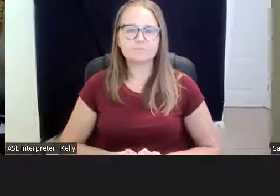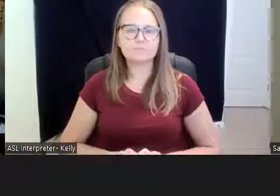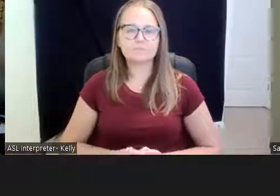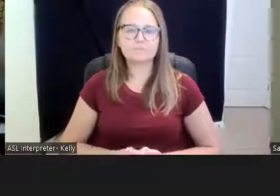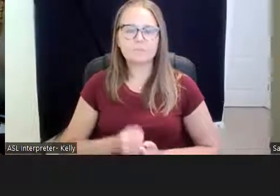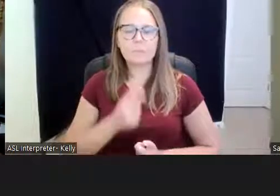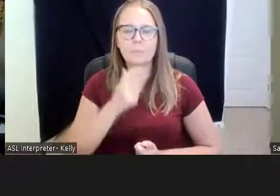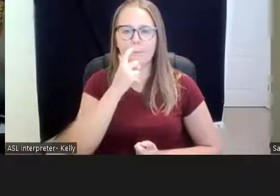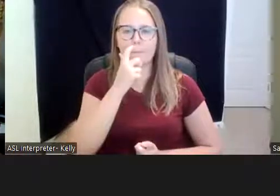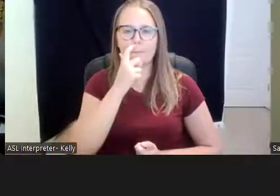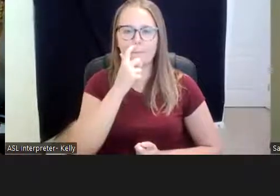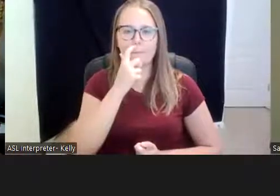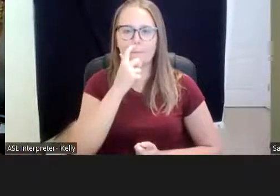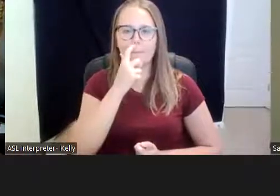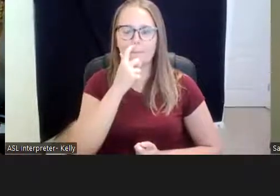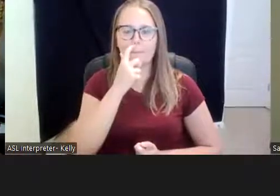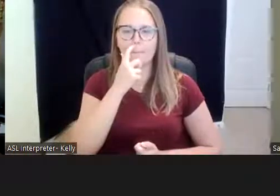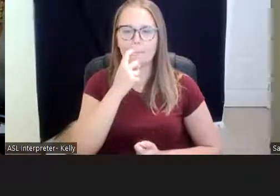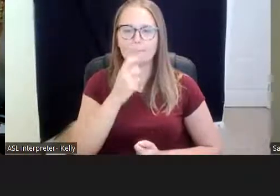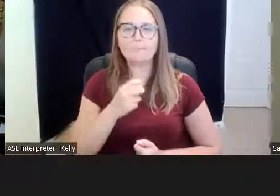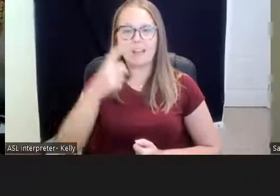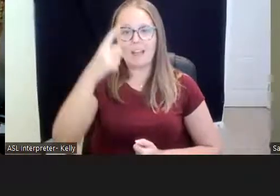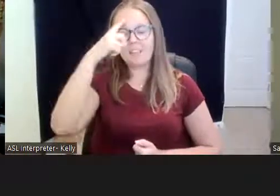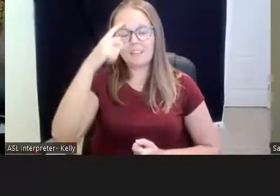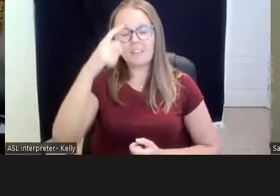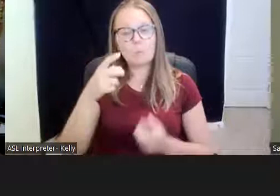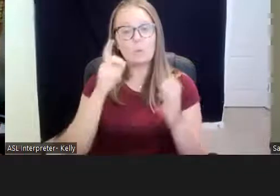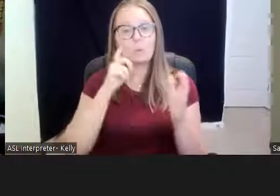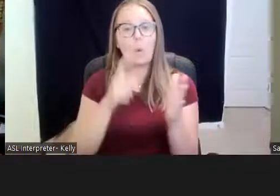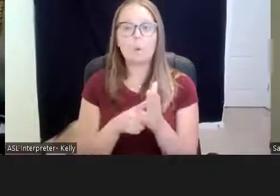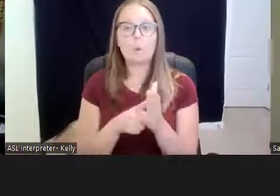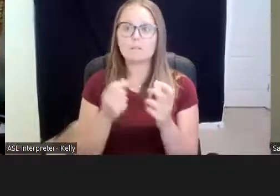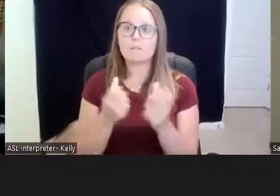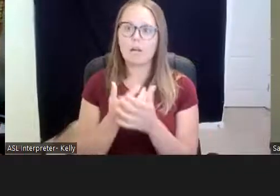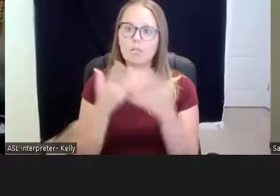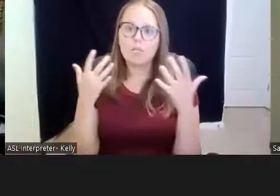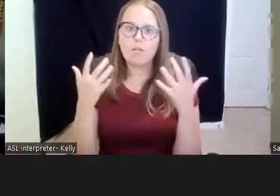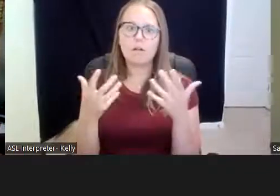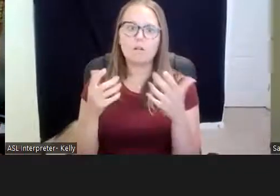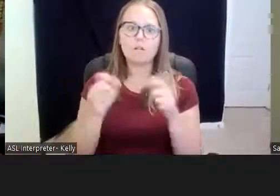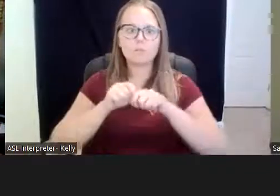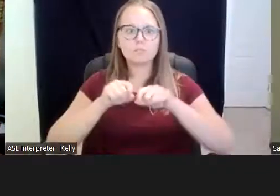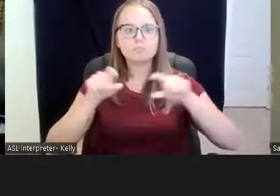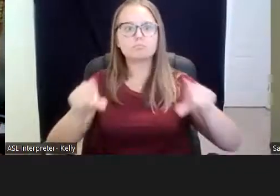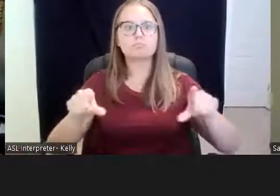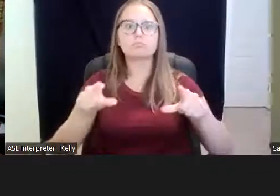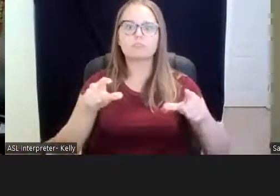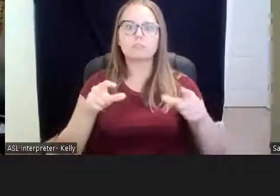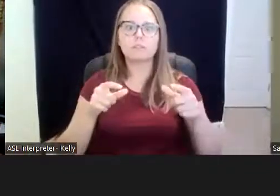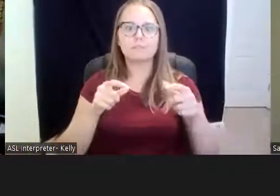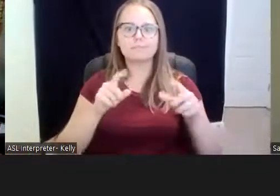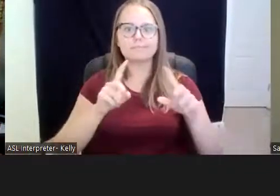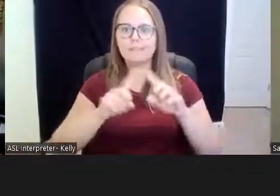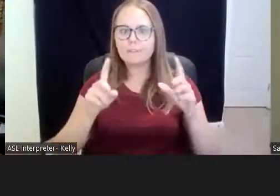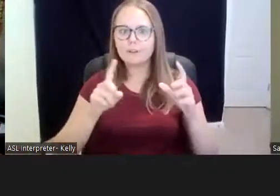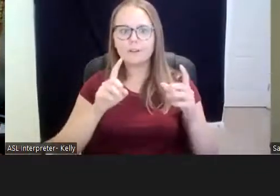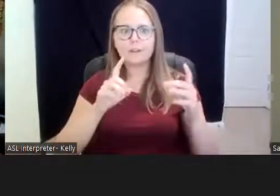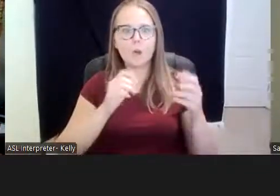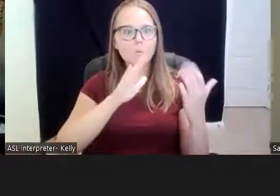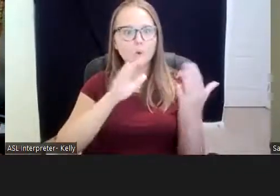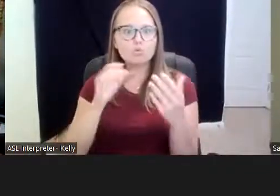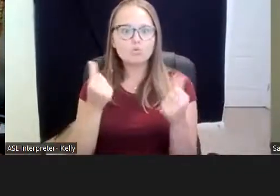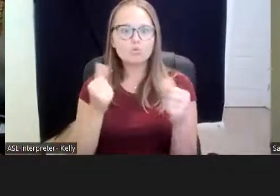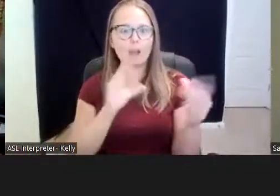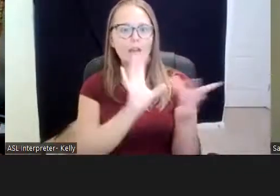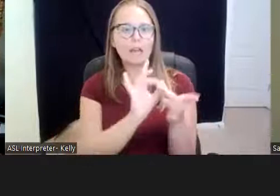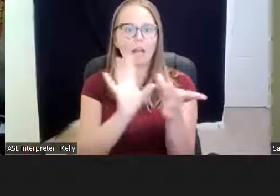of interventions and approaches to try to connect people during the pandemic without a